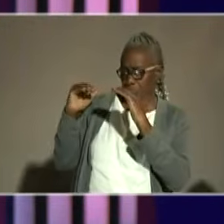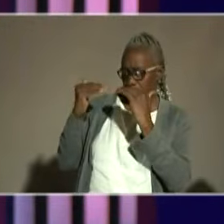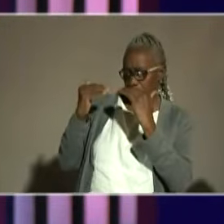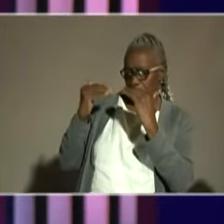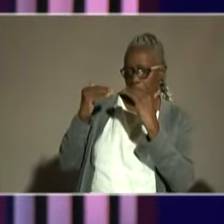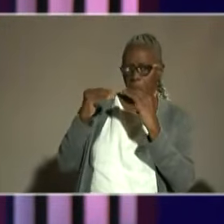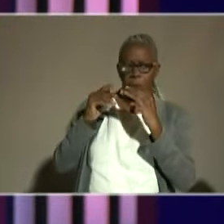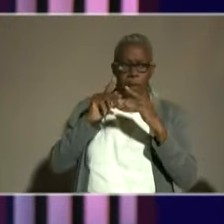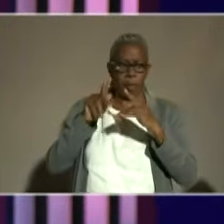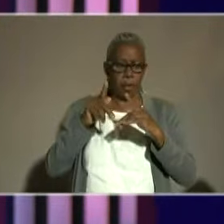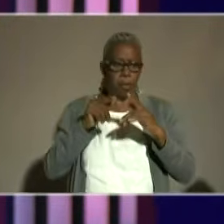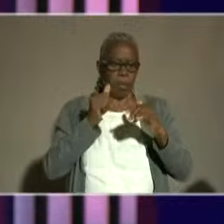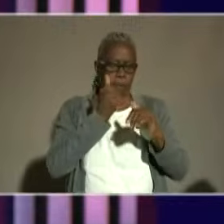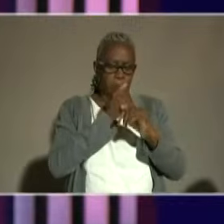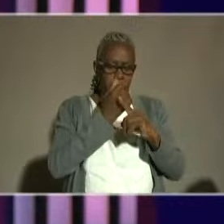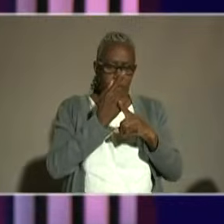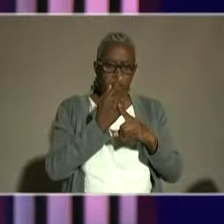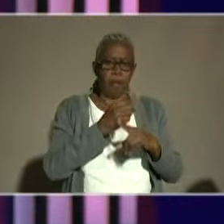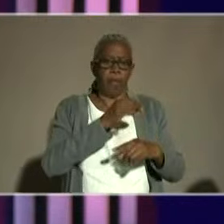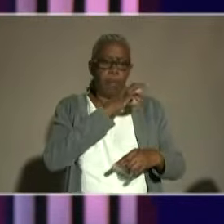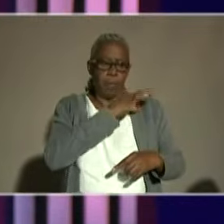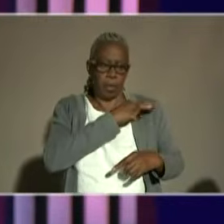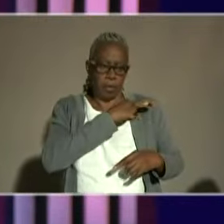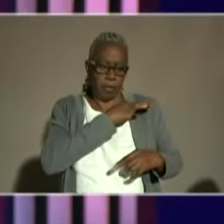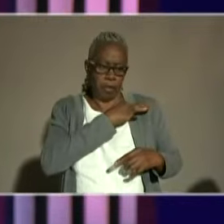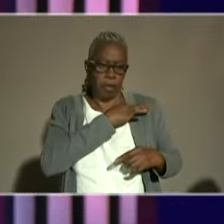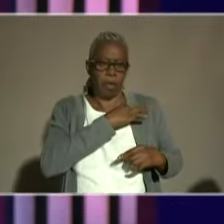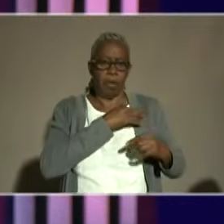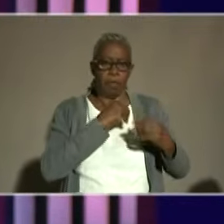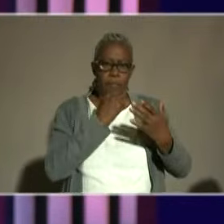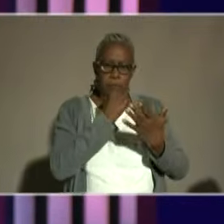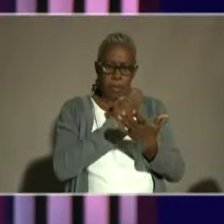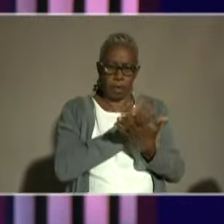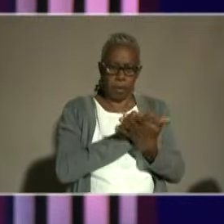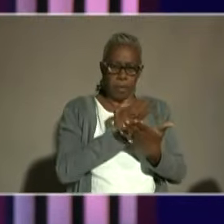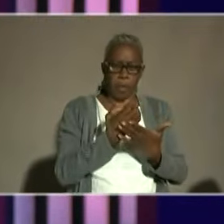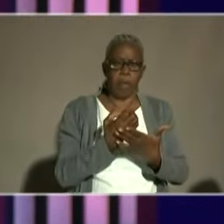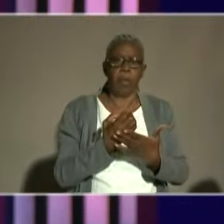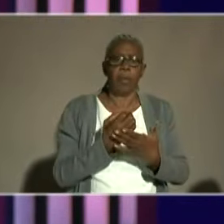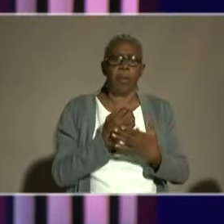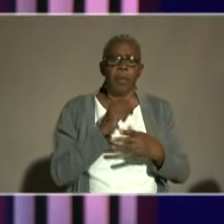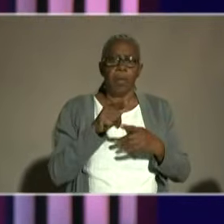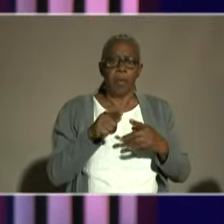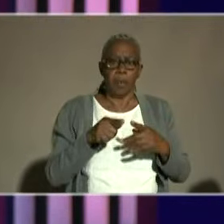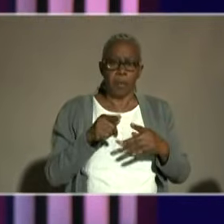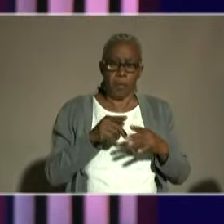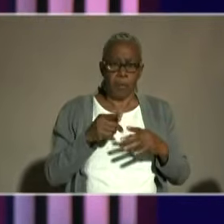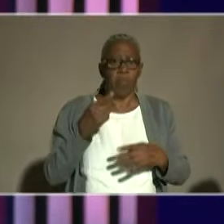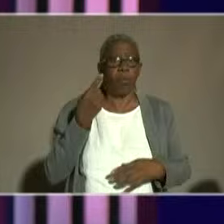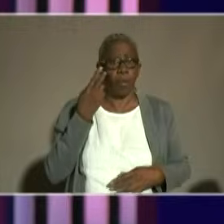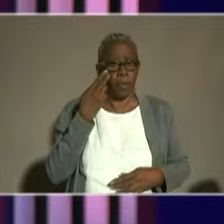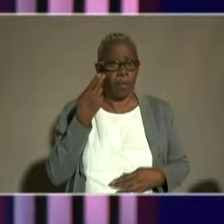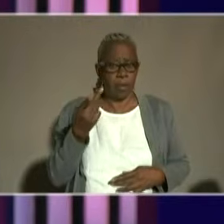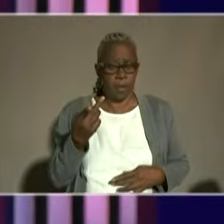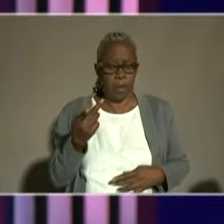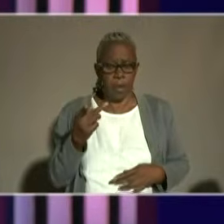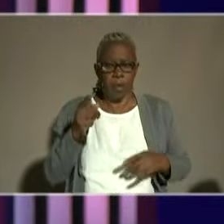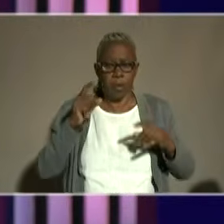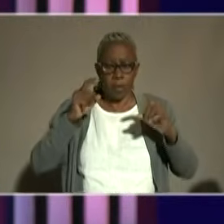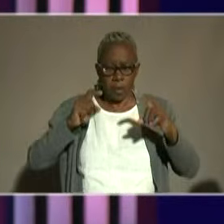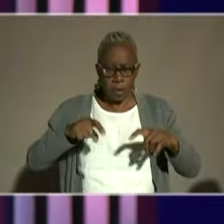disabilities community to have the benefit of employment opportunities in the public sector. But we also recognize the need to ensure that those